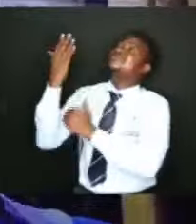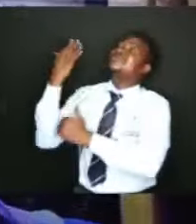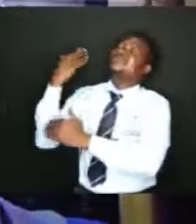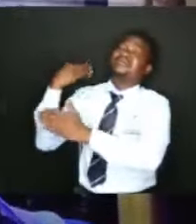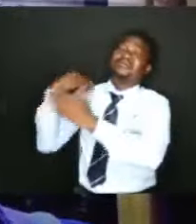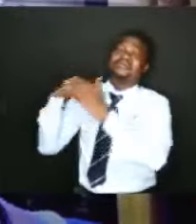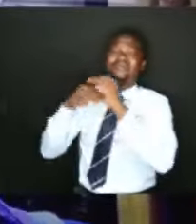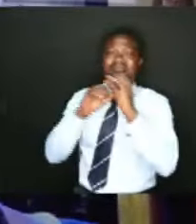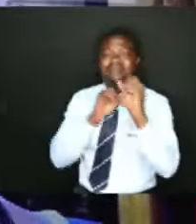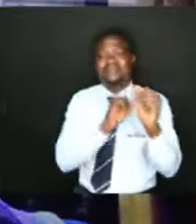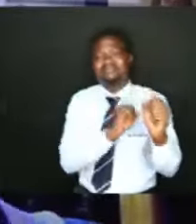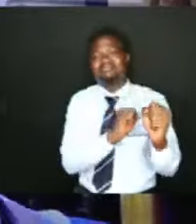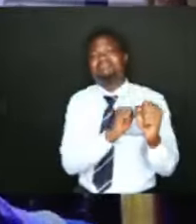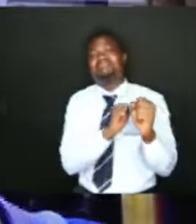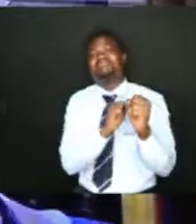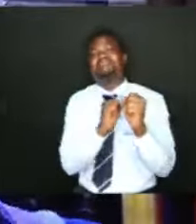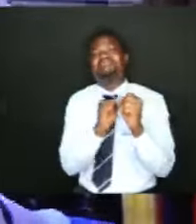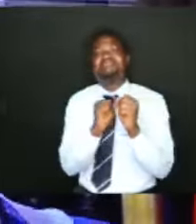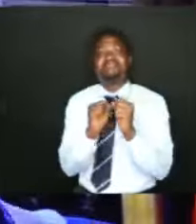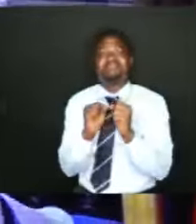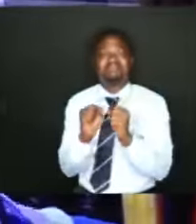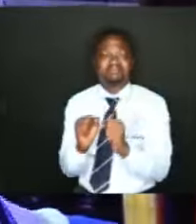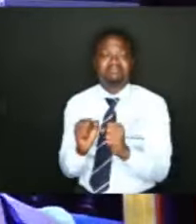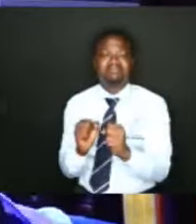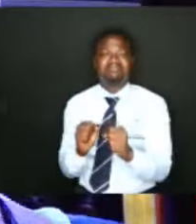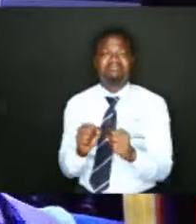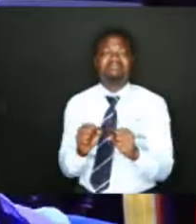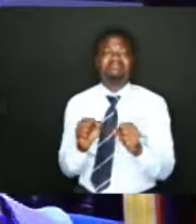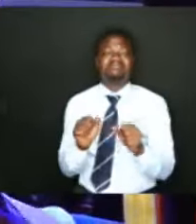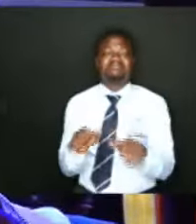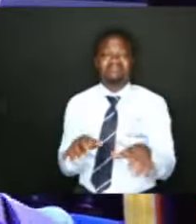titi tumino